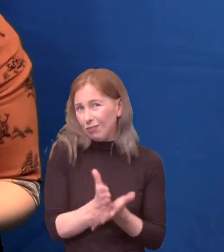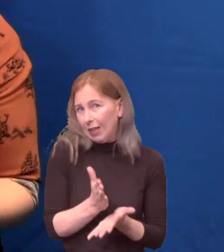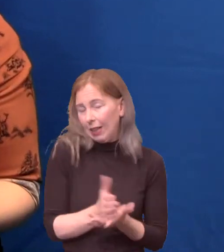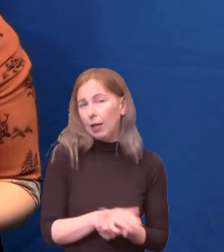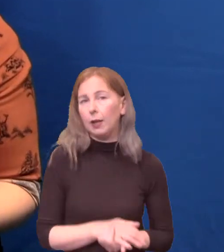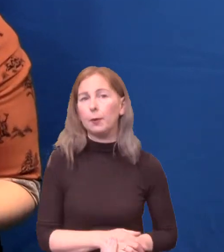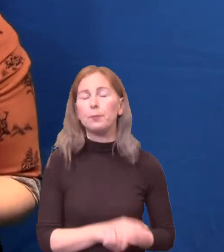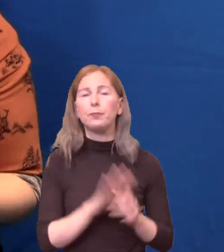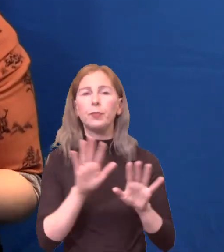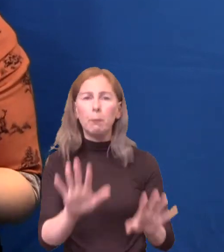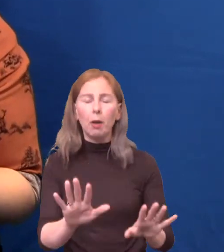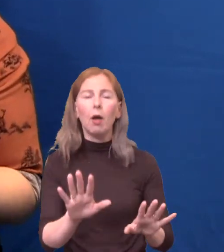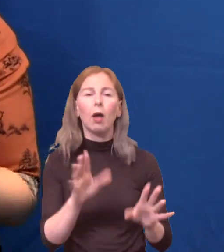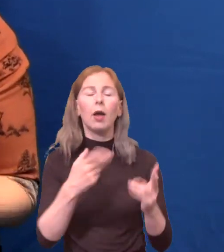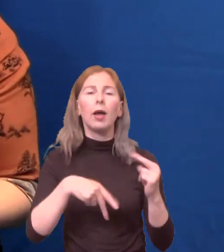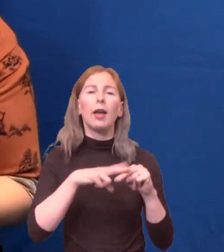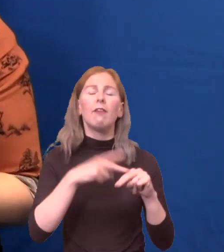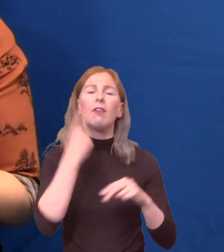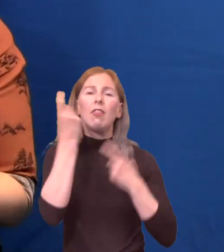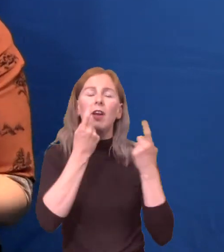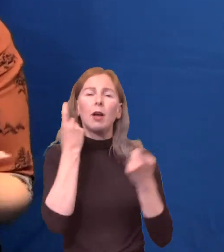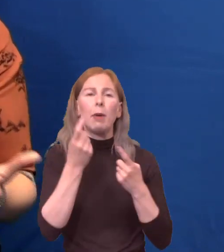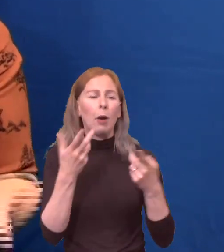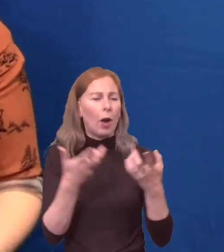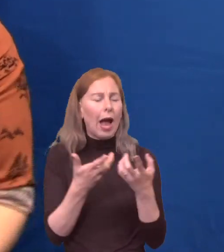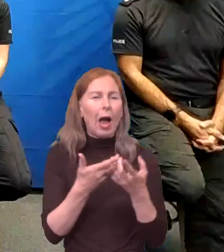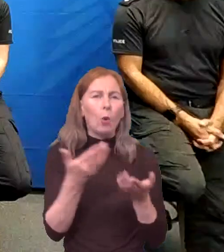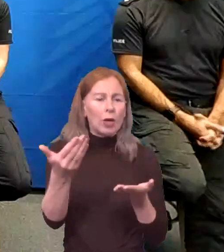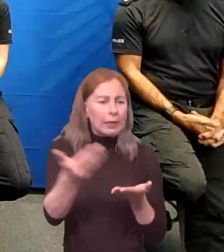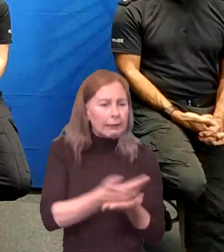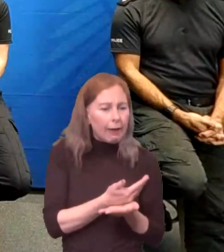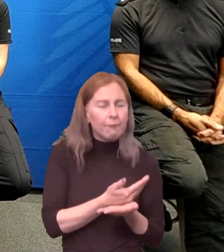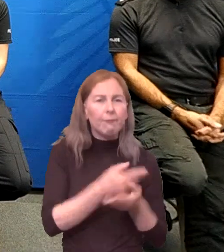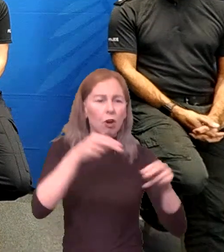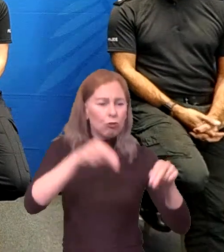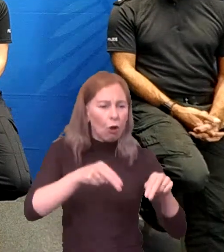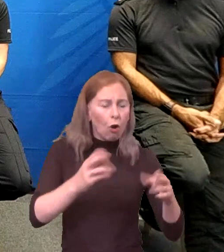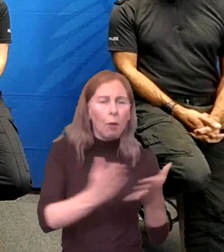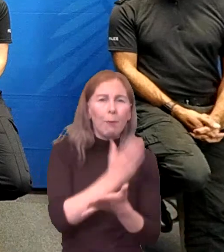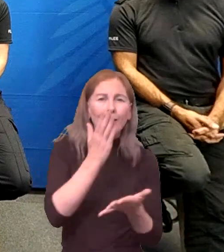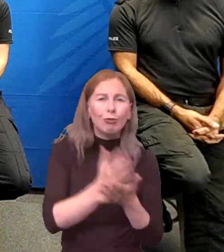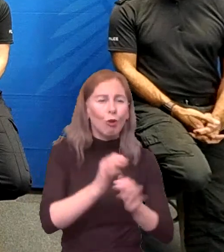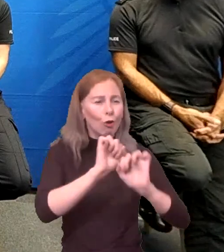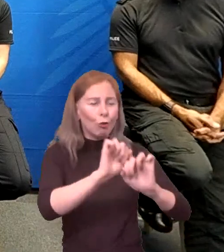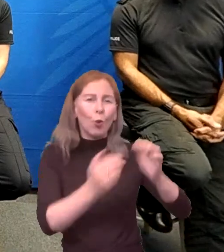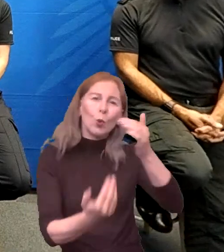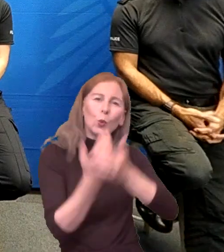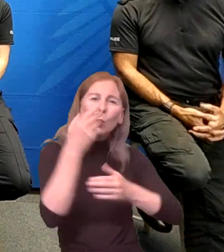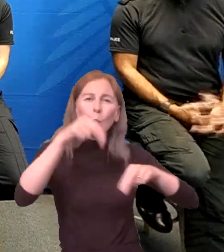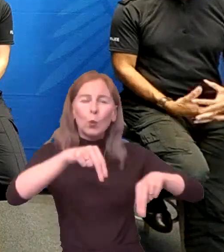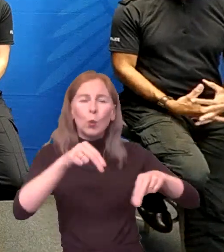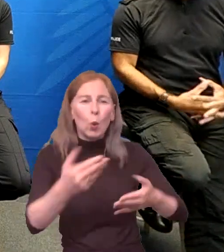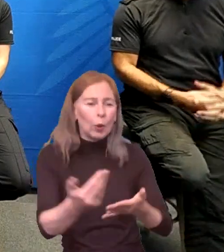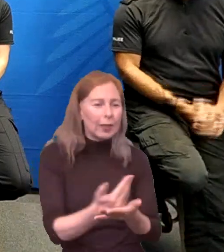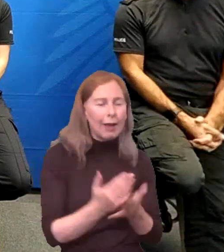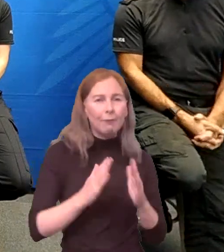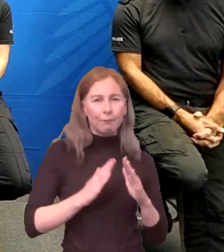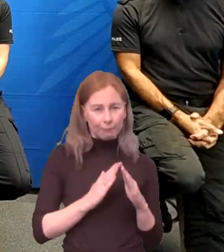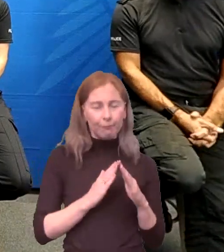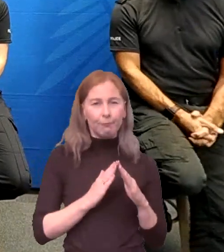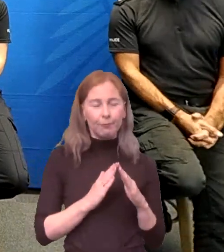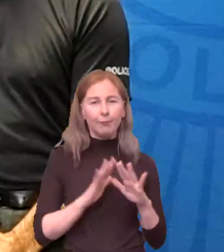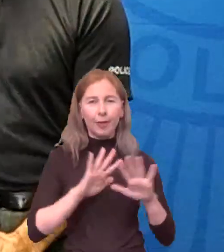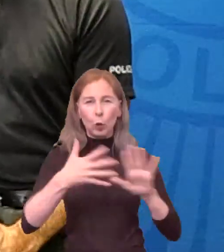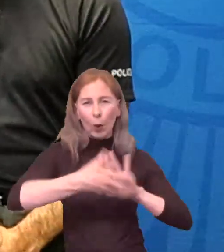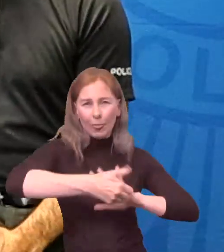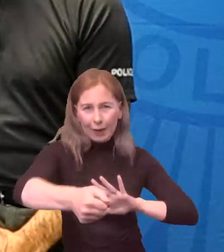during lockdown safe, certainly from thefts, Holly, what would you advise, particularly how you can sort of keep your dog safe and at home with you?